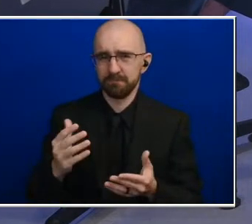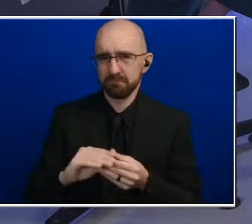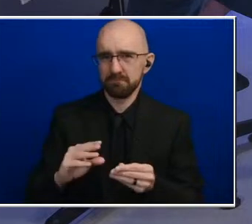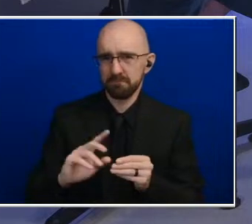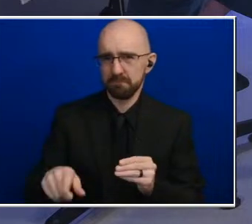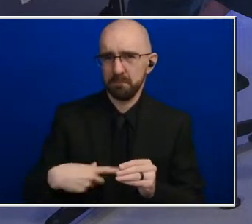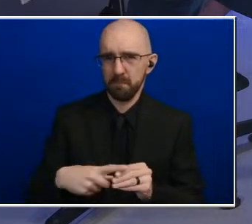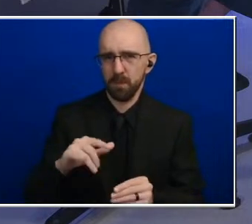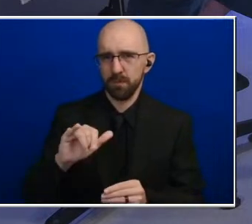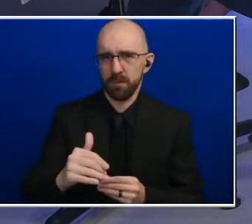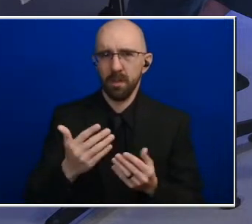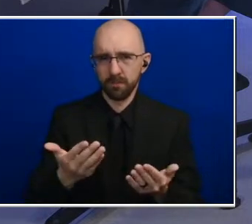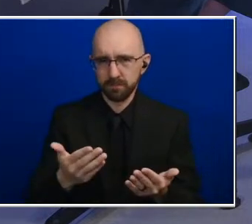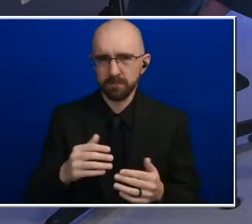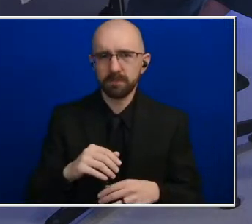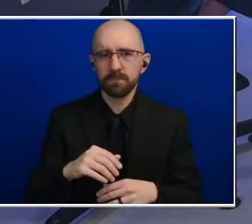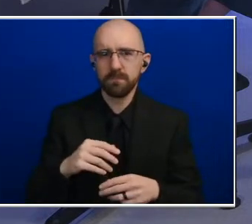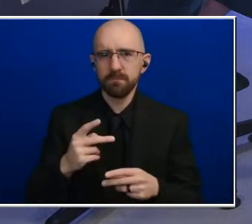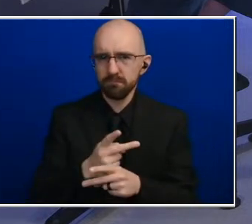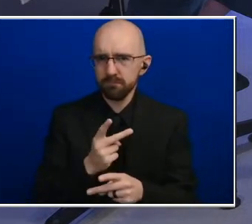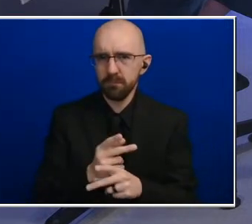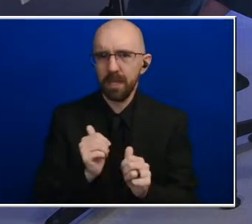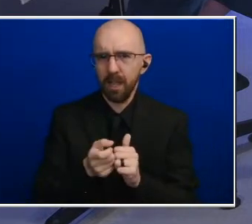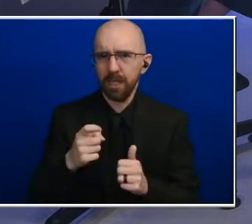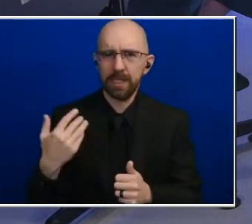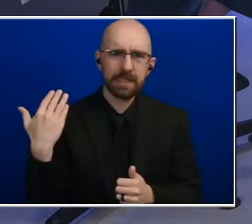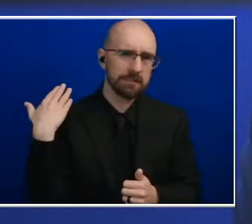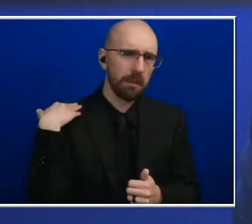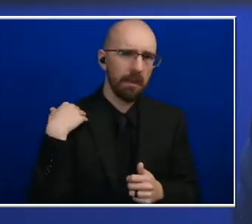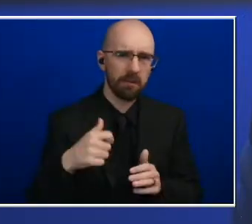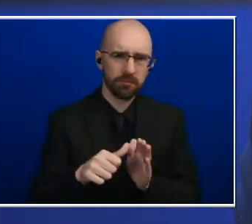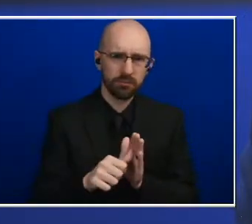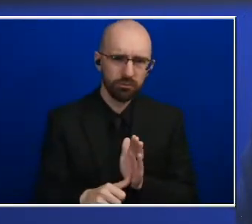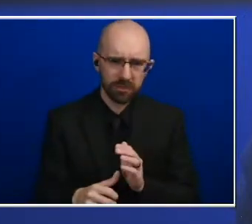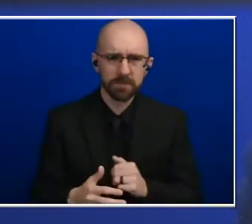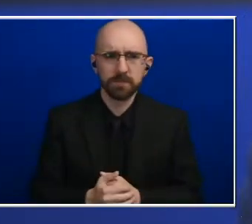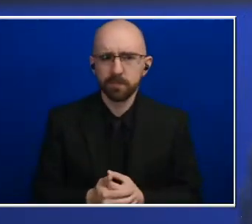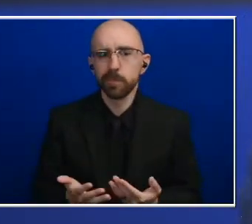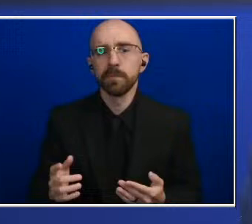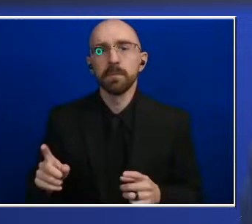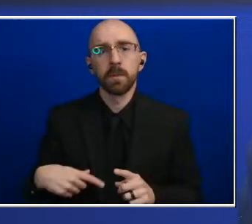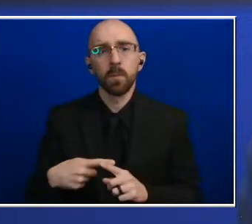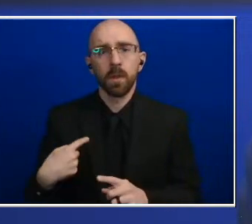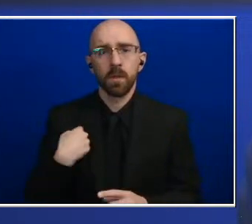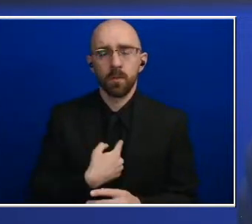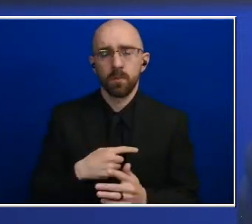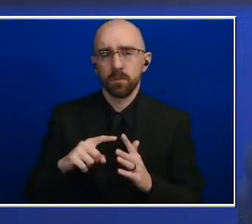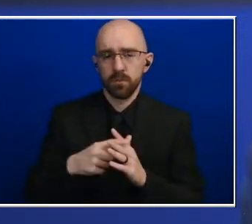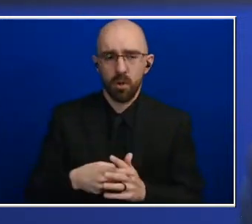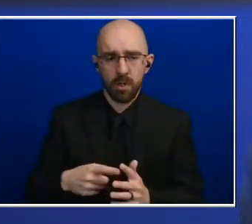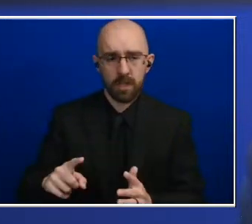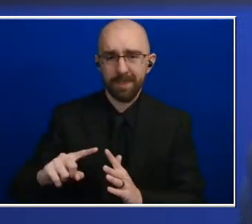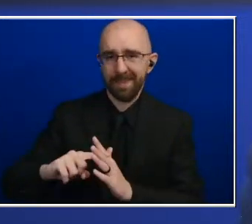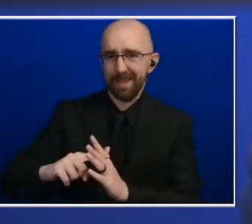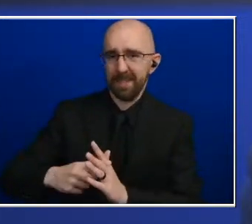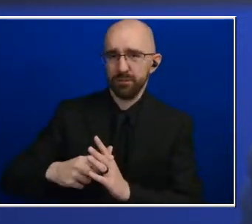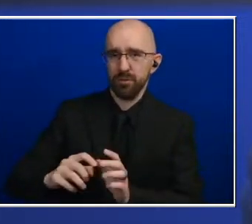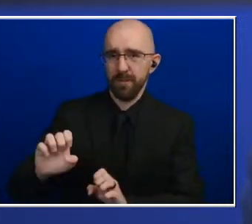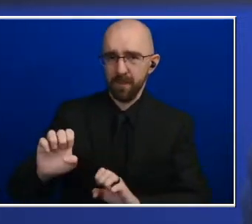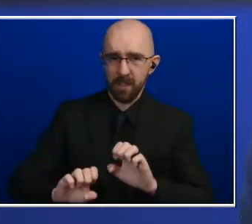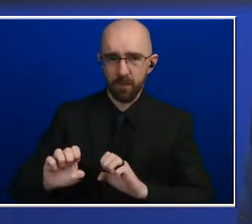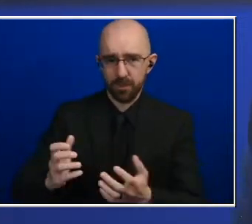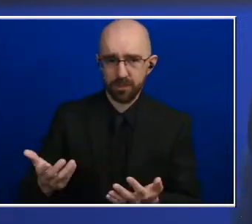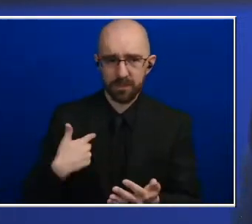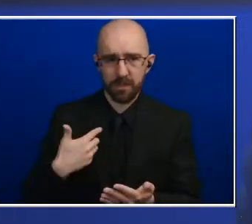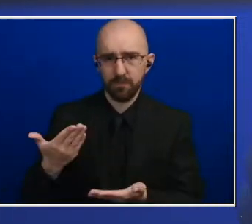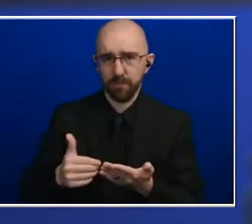then deciding on how you needed spinal surgery. Well, when we started, the initial evaluation was I probably didn't need